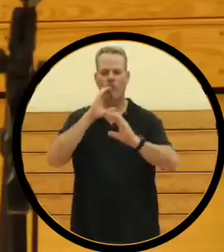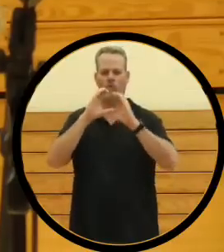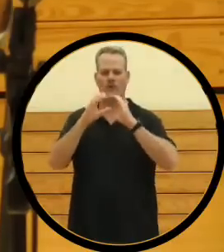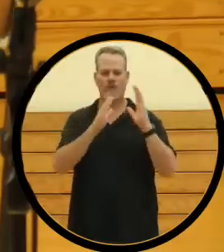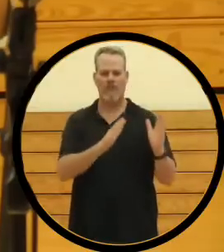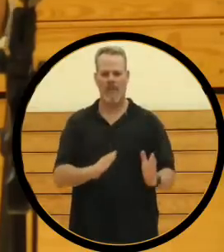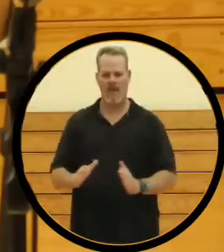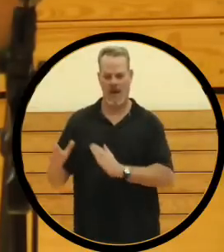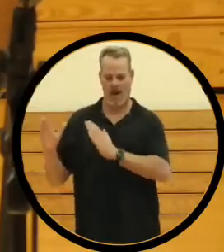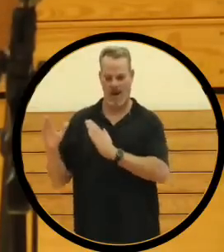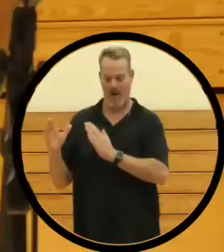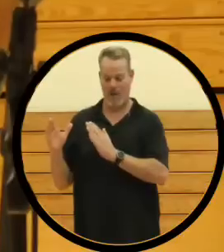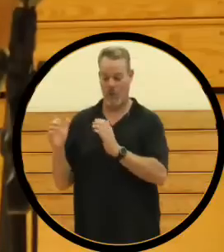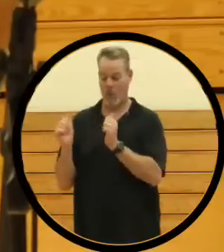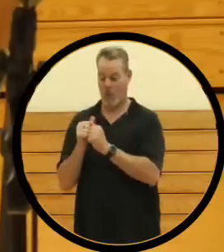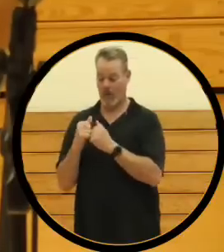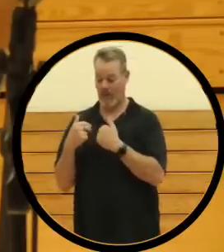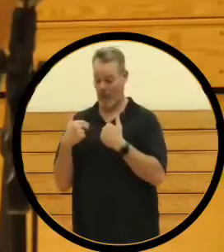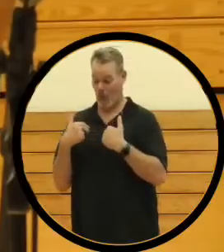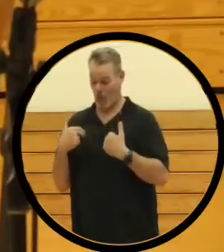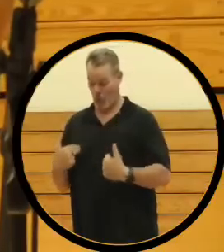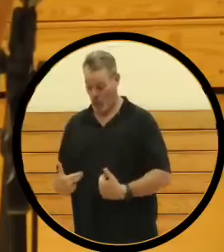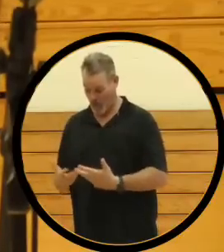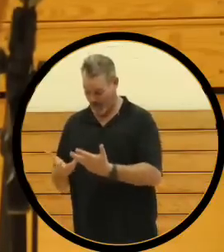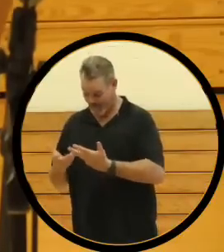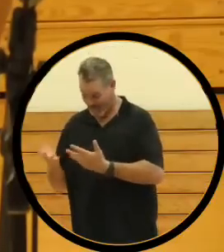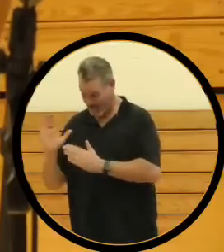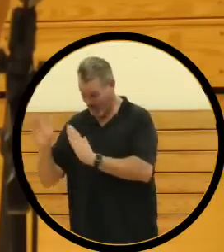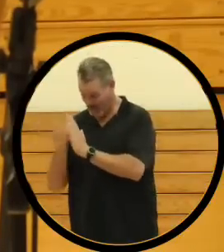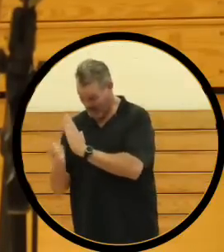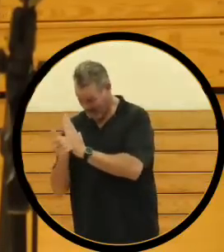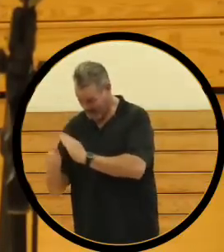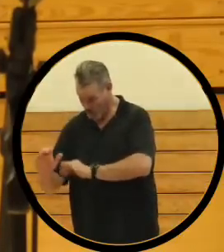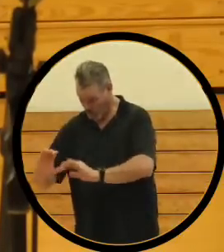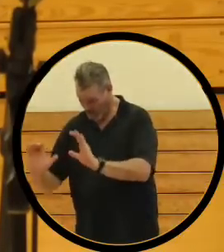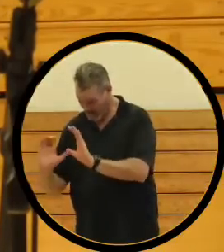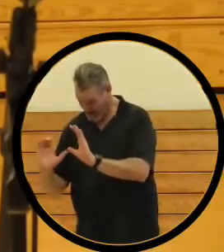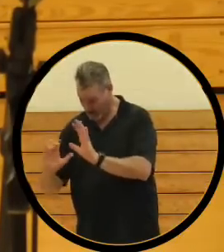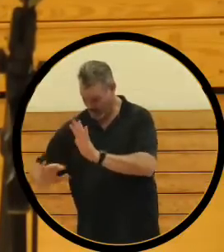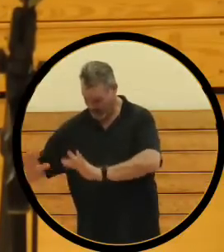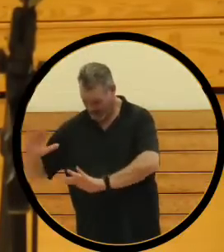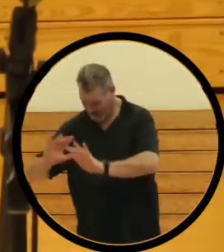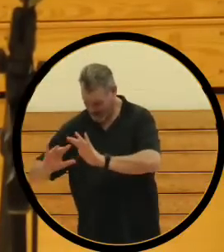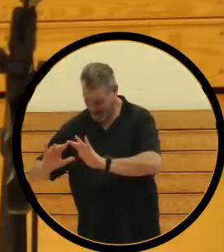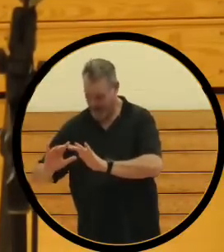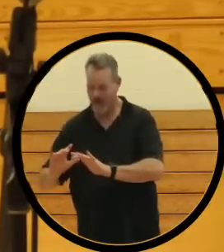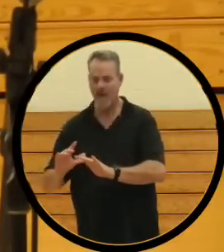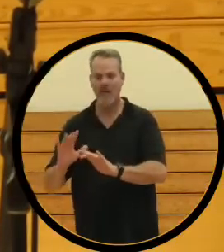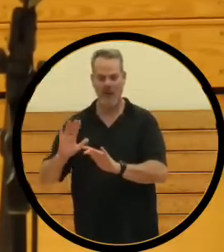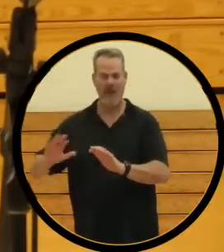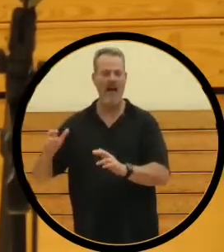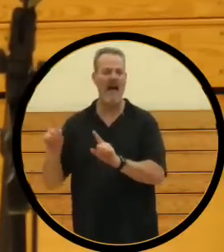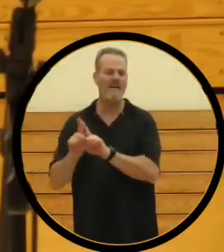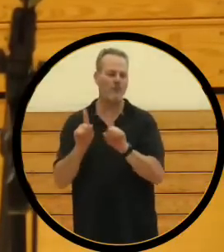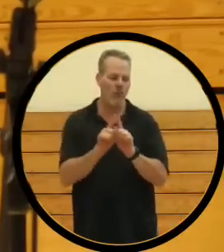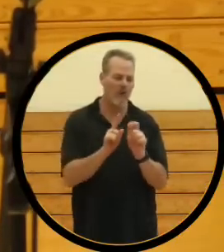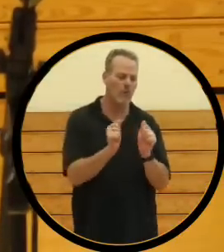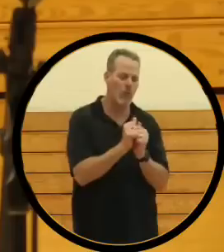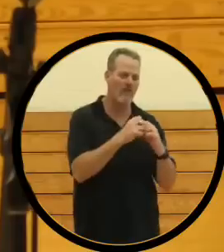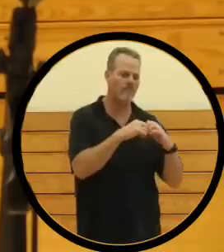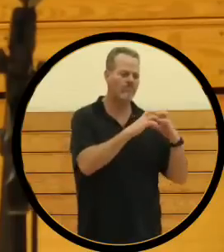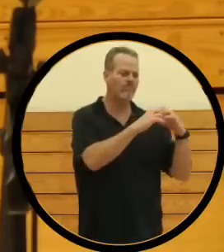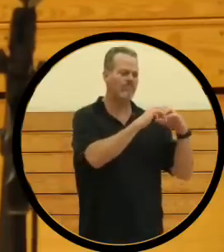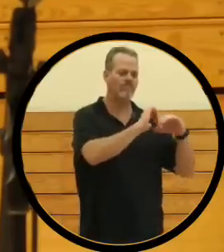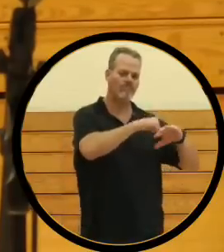on the human skills and certifications and things that they would recommend, as well as the built